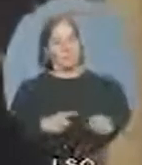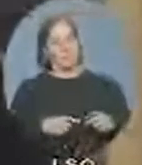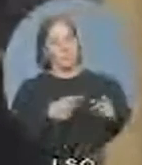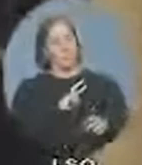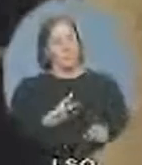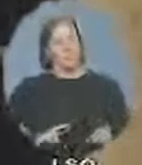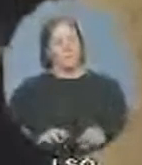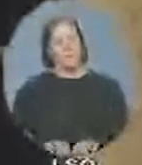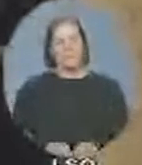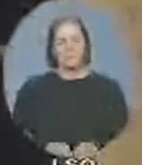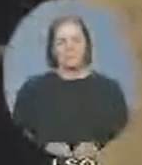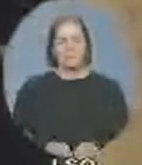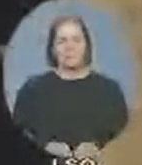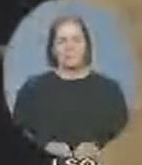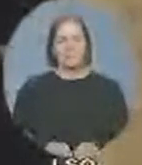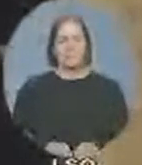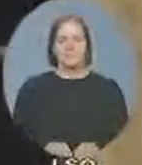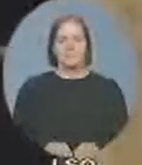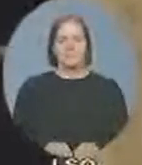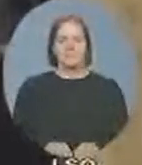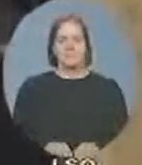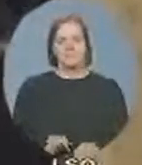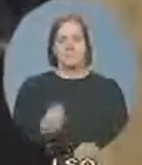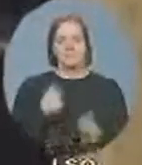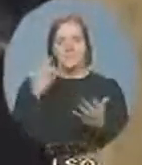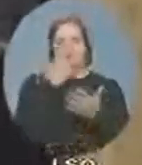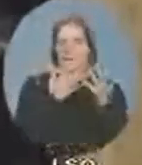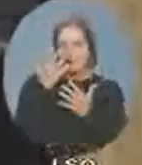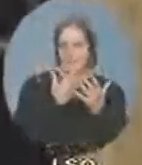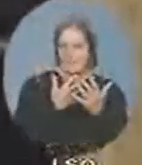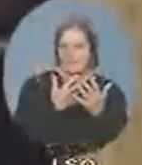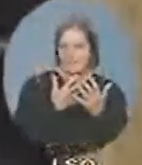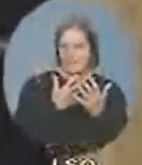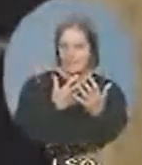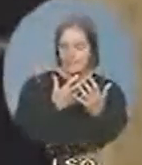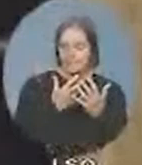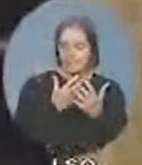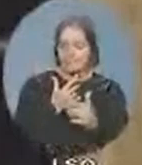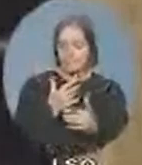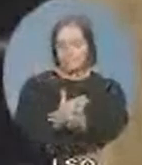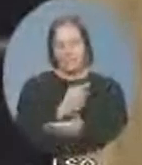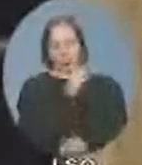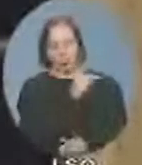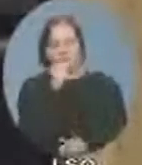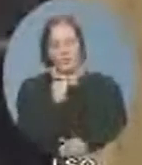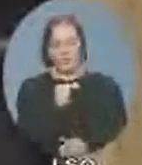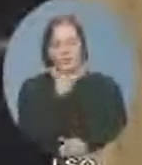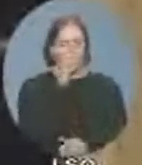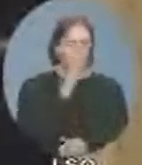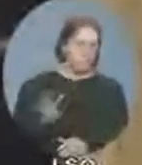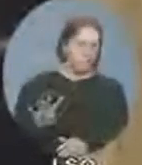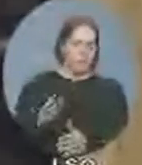we are concerned about, and that is that this government continues to ignore evidence-based results. Harm reduction gone from their